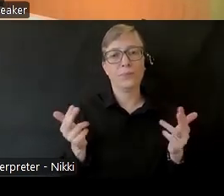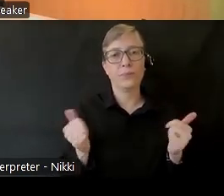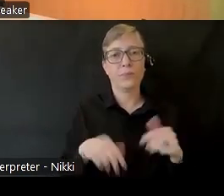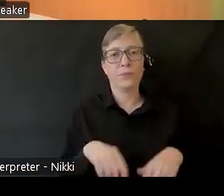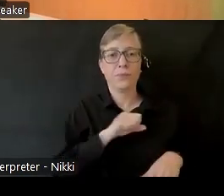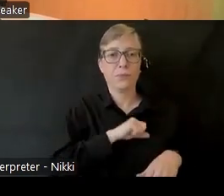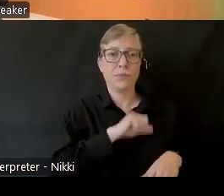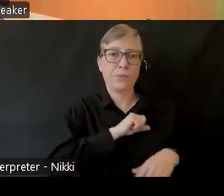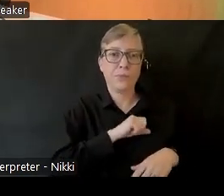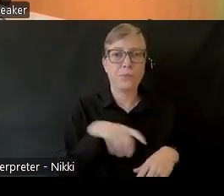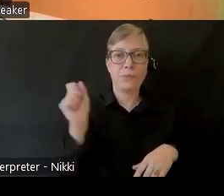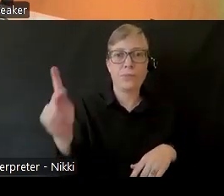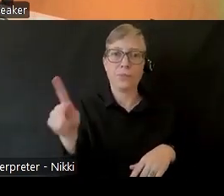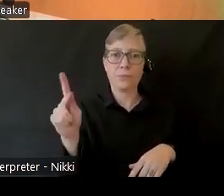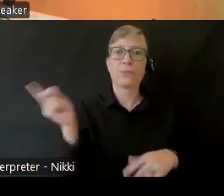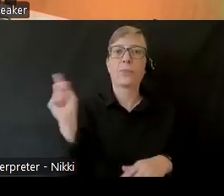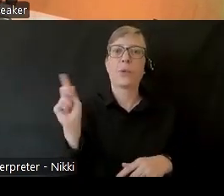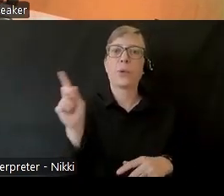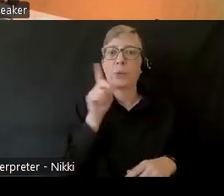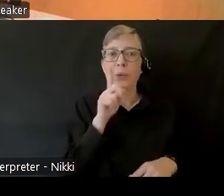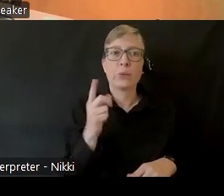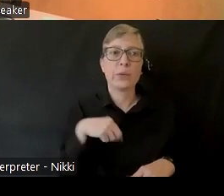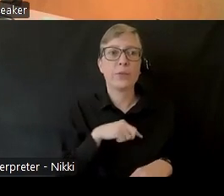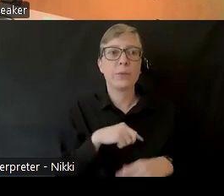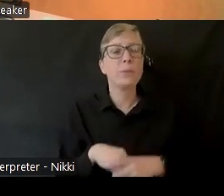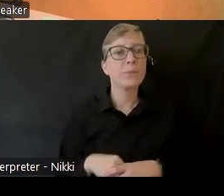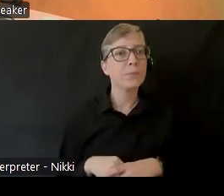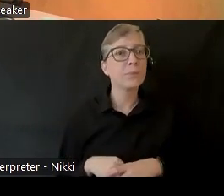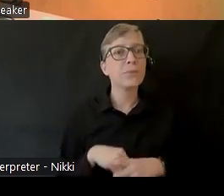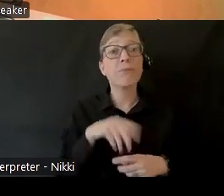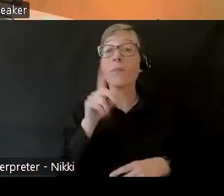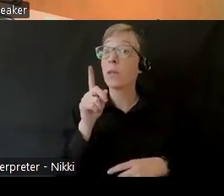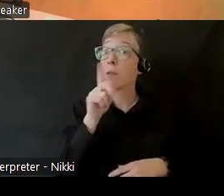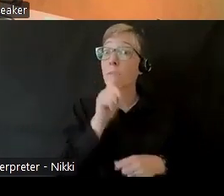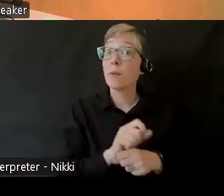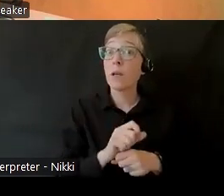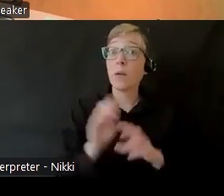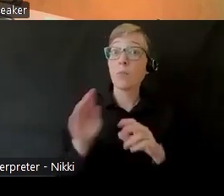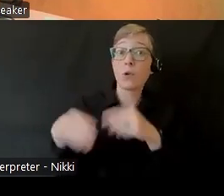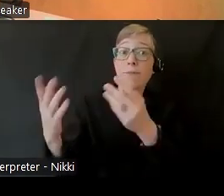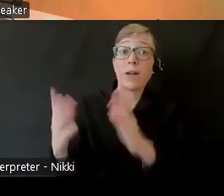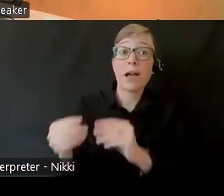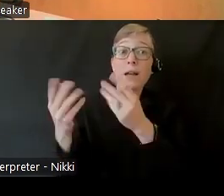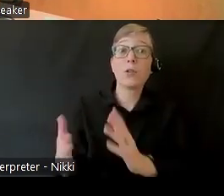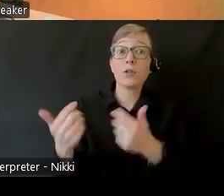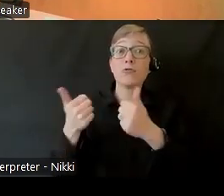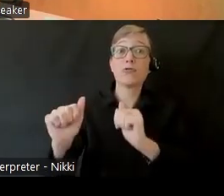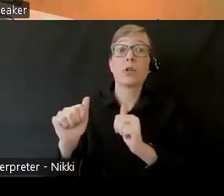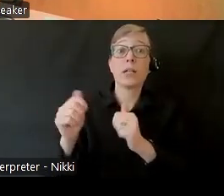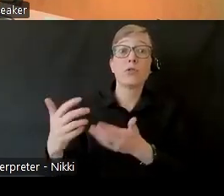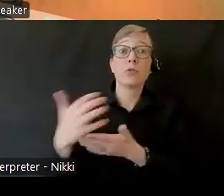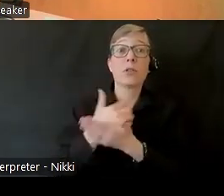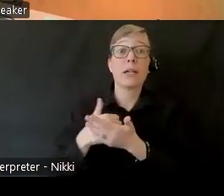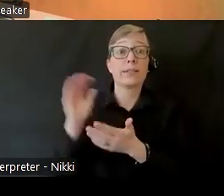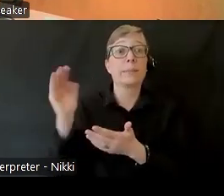Okay, where were we? Are providers actually trying to collect the apparently highly inflated rates from